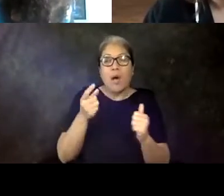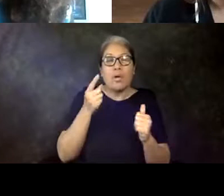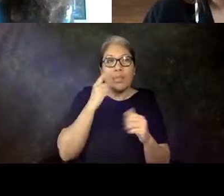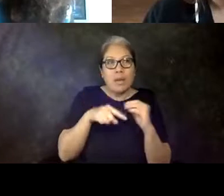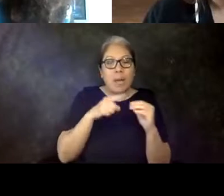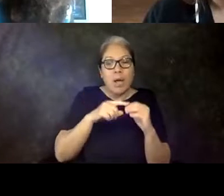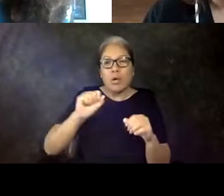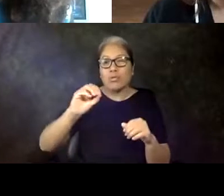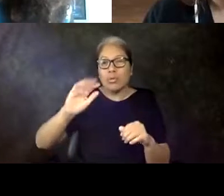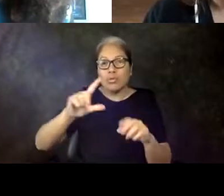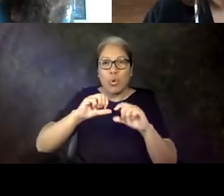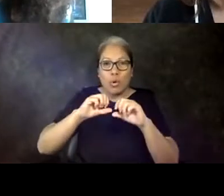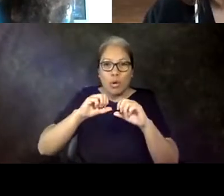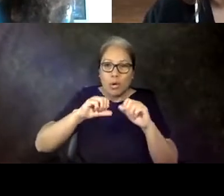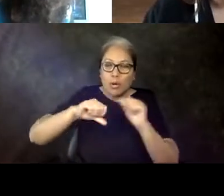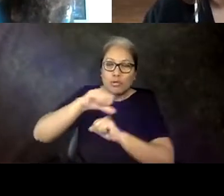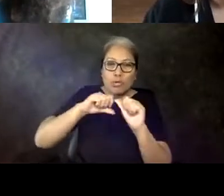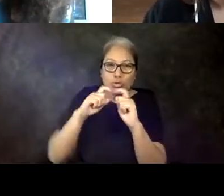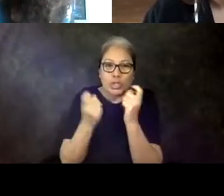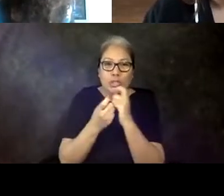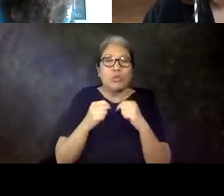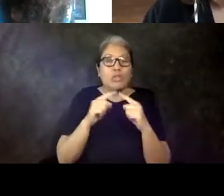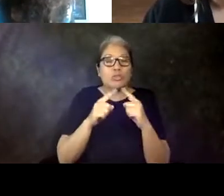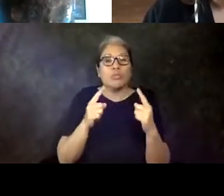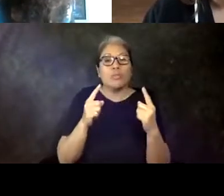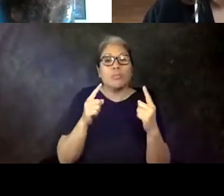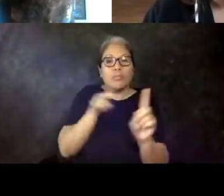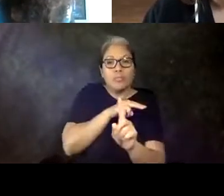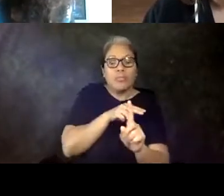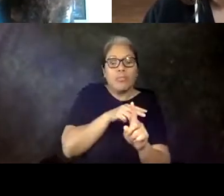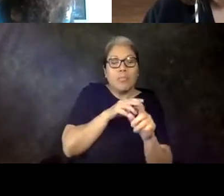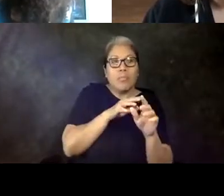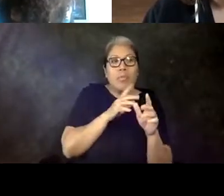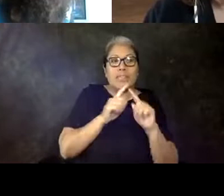try to approach it from four levels. So to Rima's point,